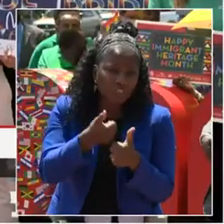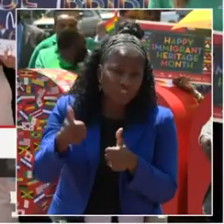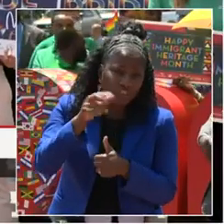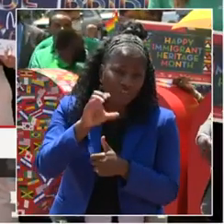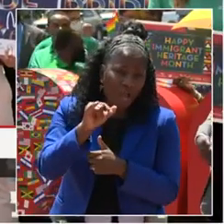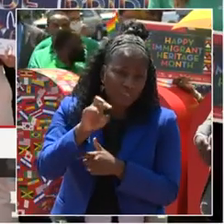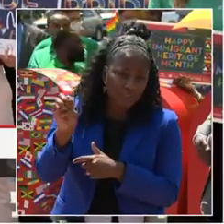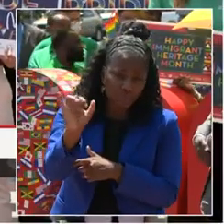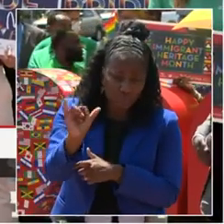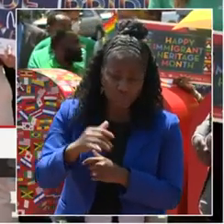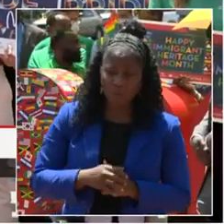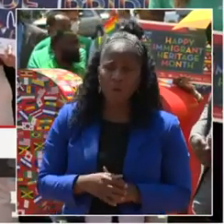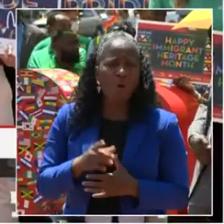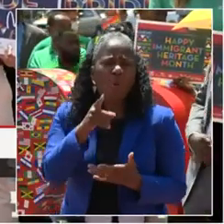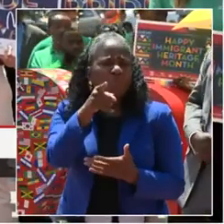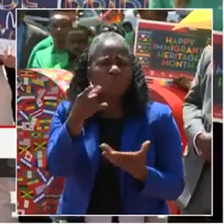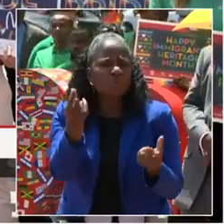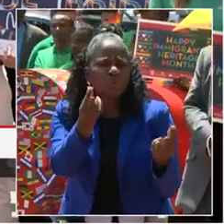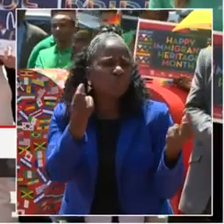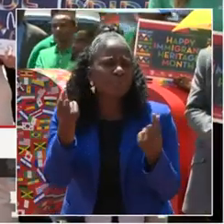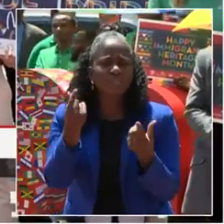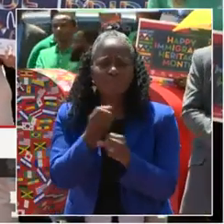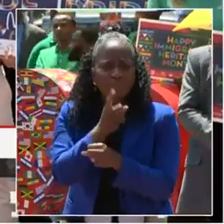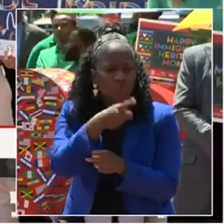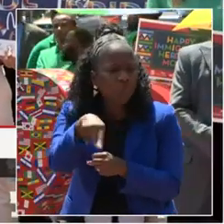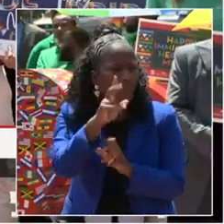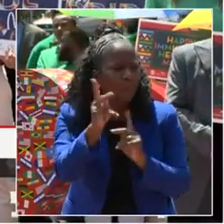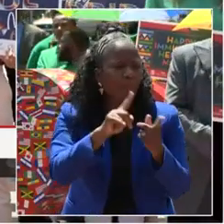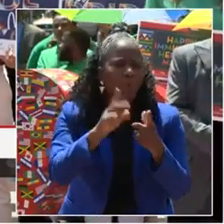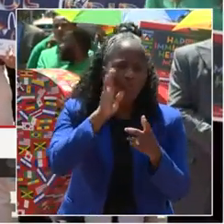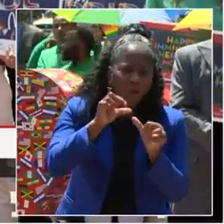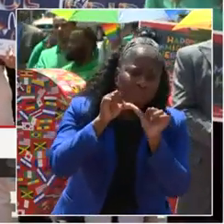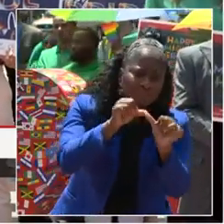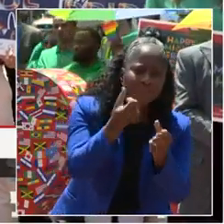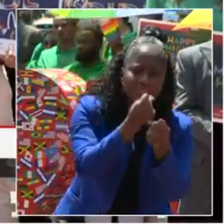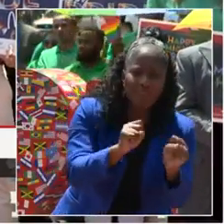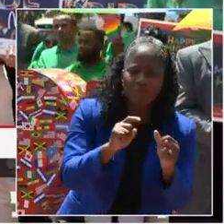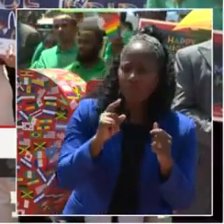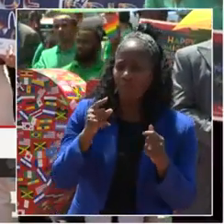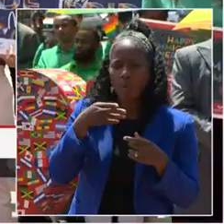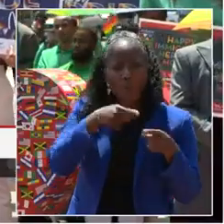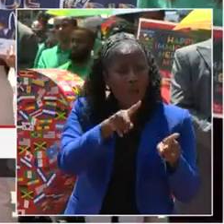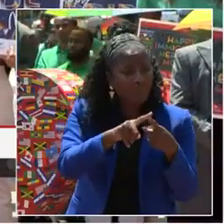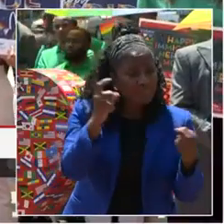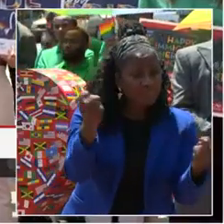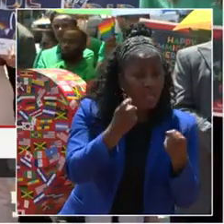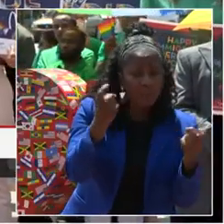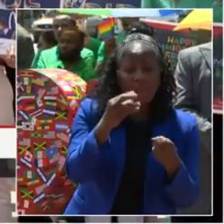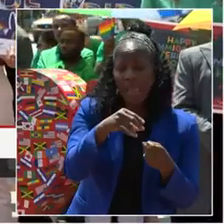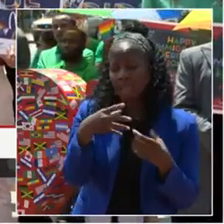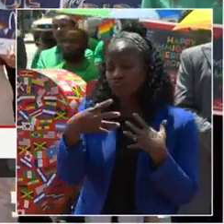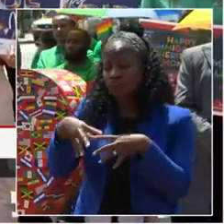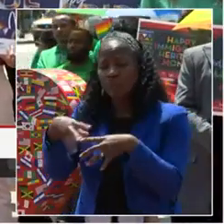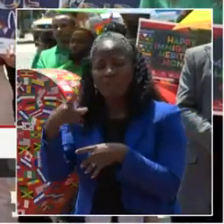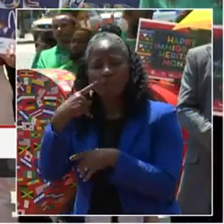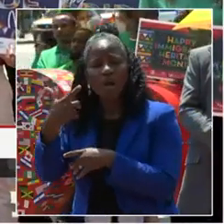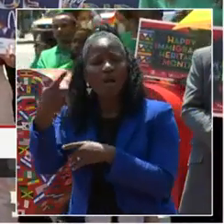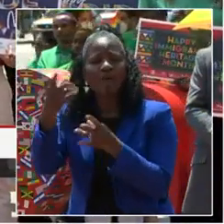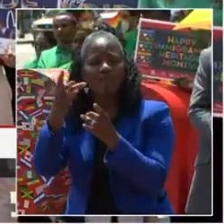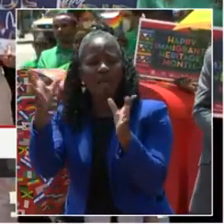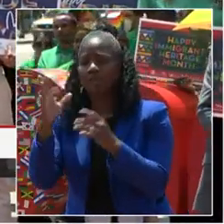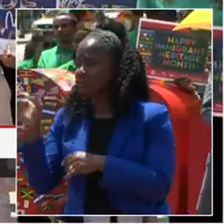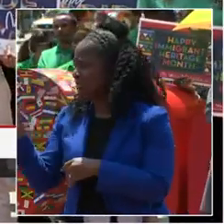as well, what are you doing to reassure them that they are going to be safe while they celebrate Pride and while they rally for gun violence? Well, I don't see